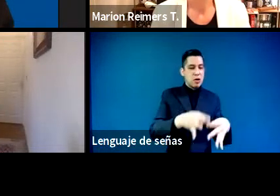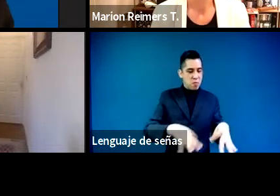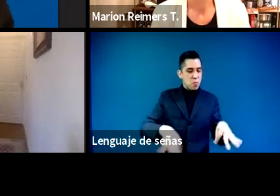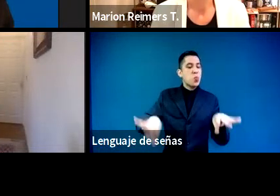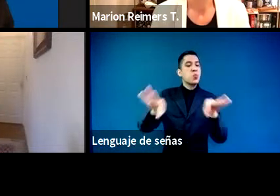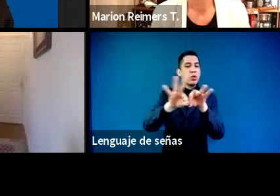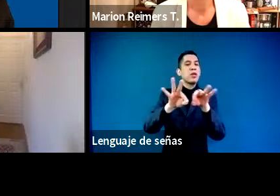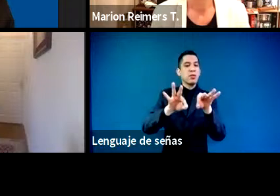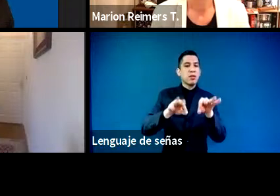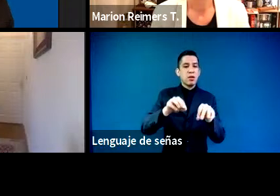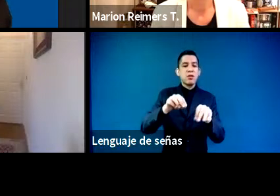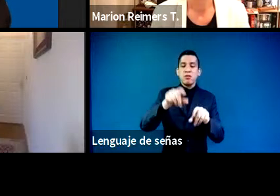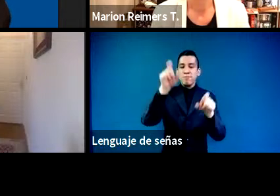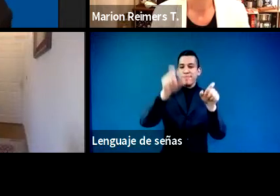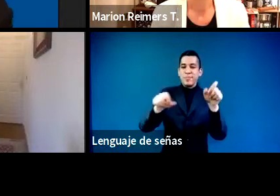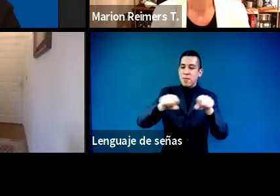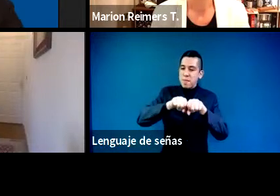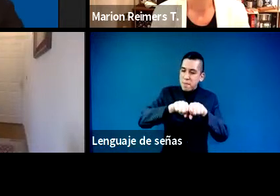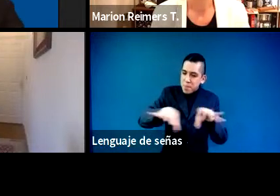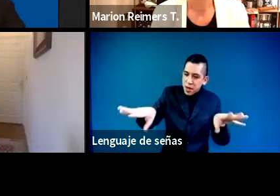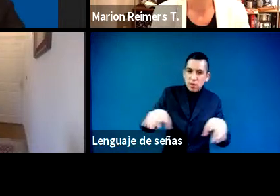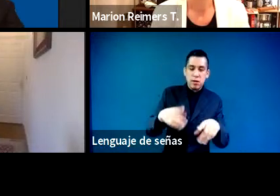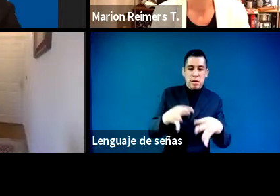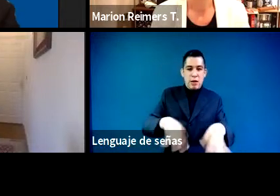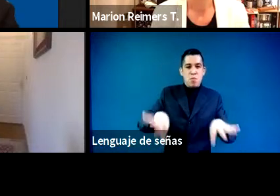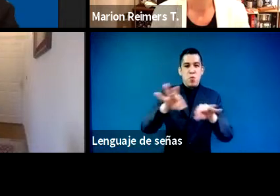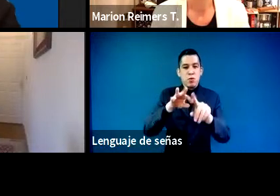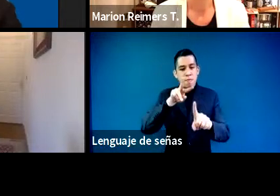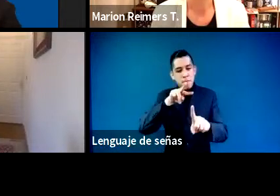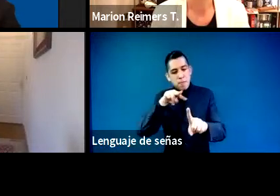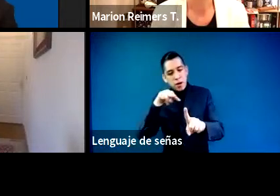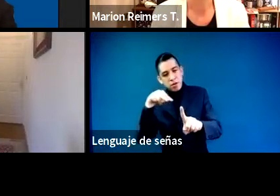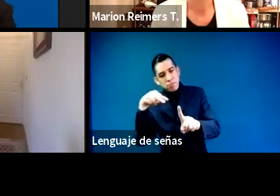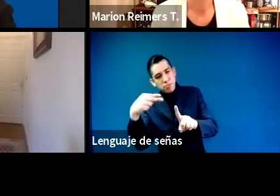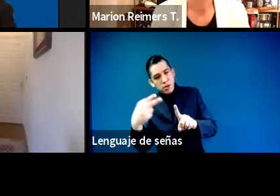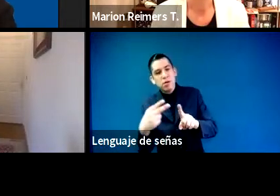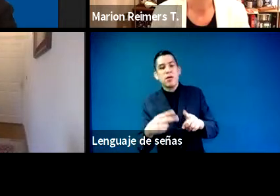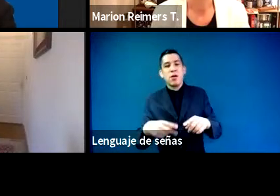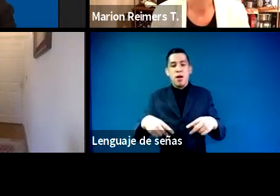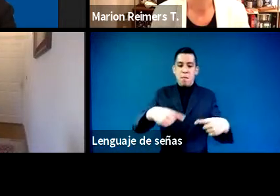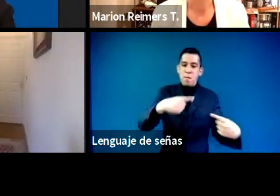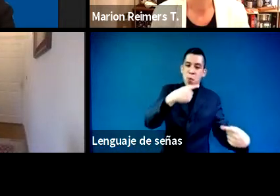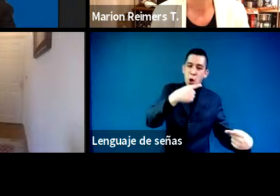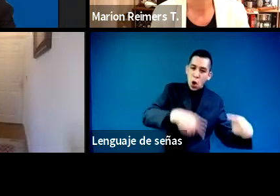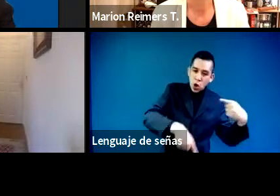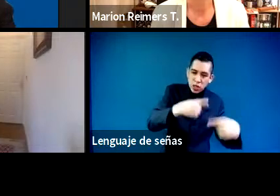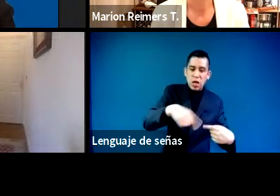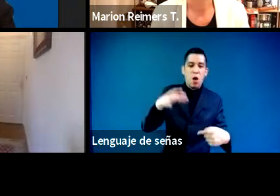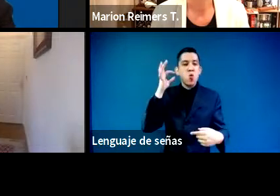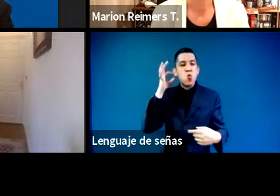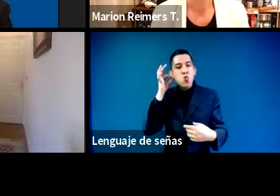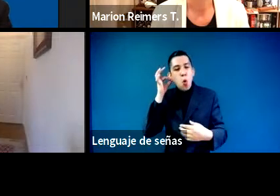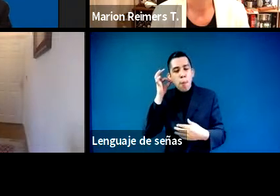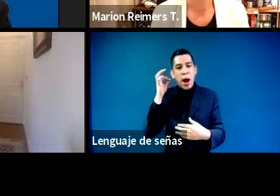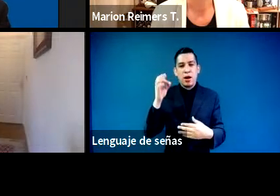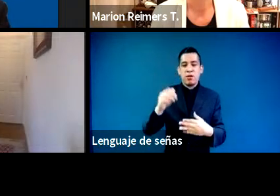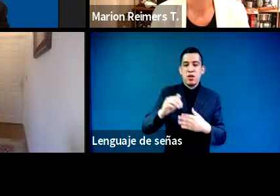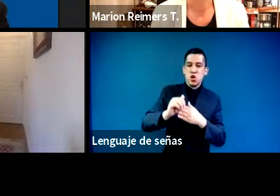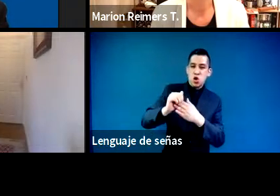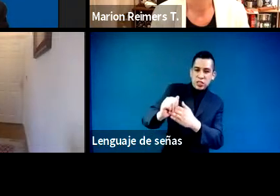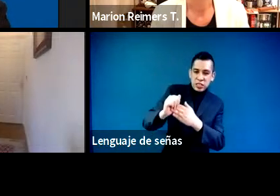a woman in entrepreneurship. I think that the issue of stereotyping is a big challenge and a